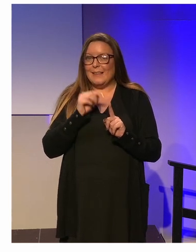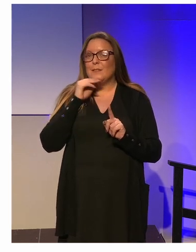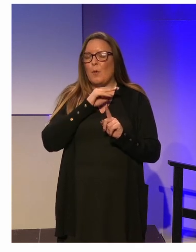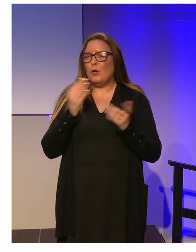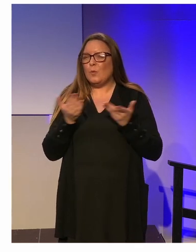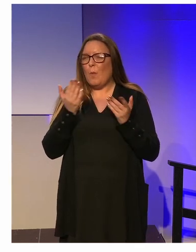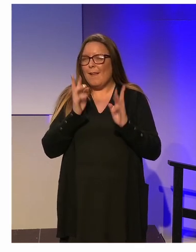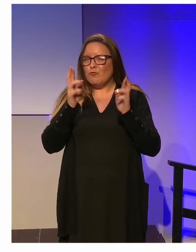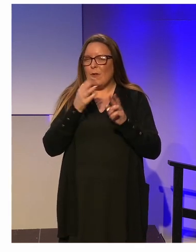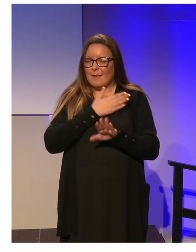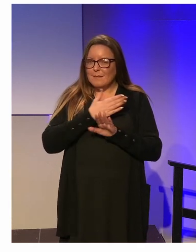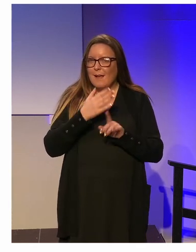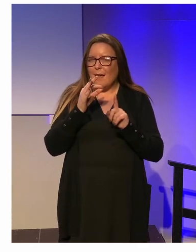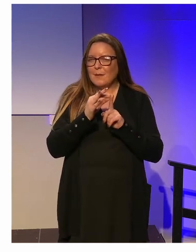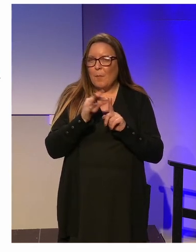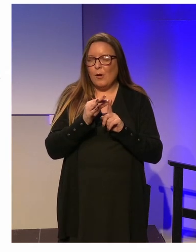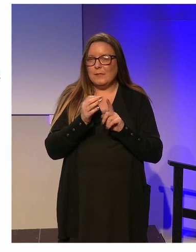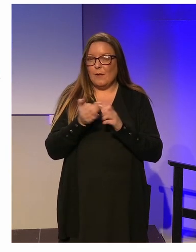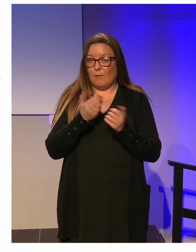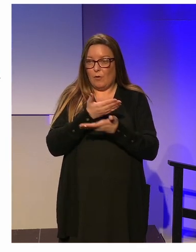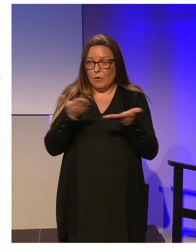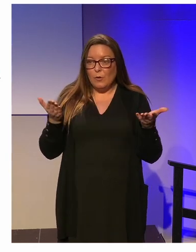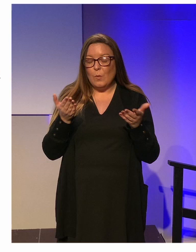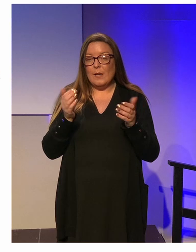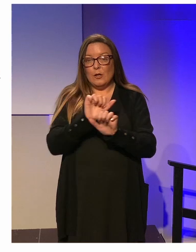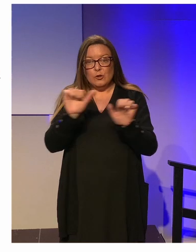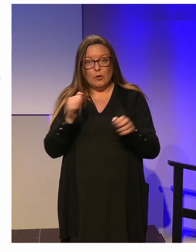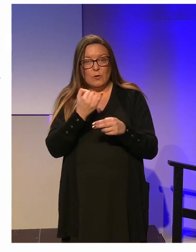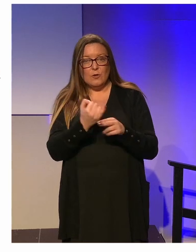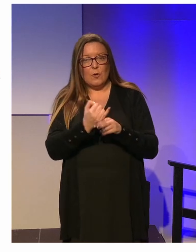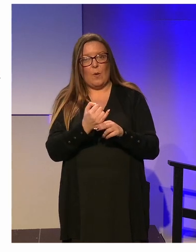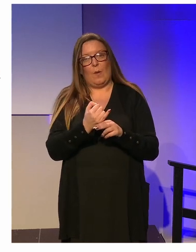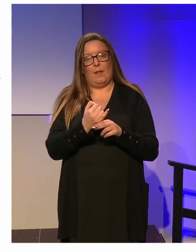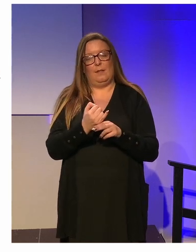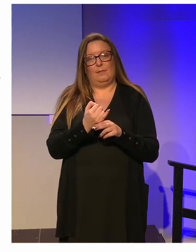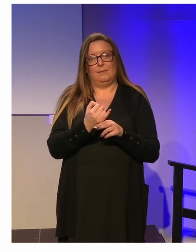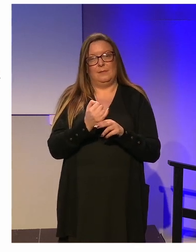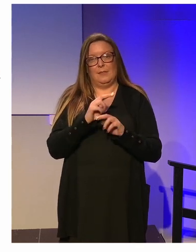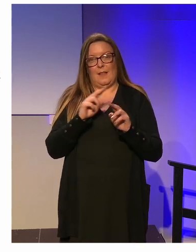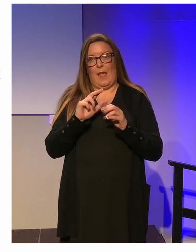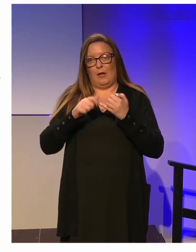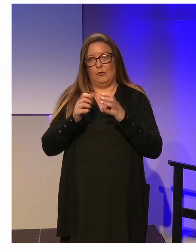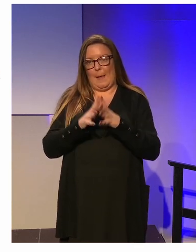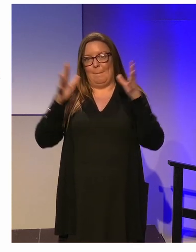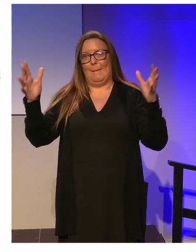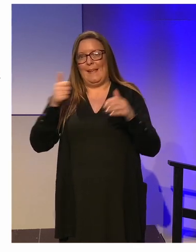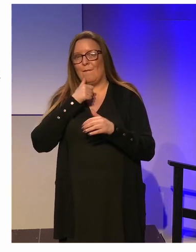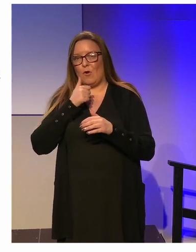starting point is for you in your school and not bite too big. Slow and steady.